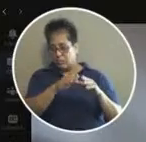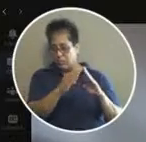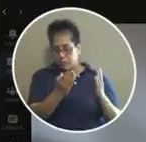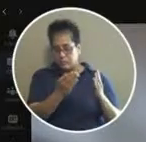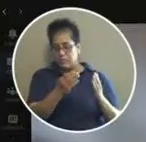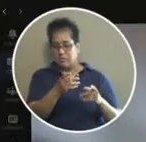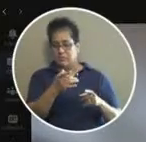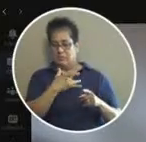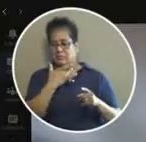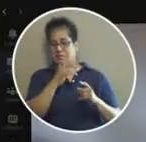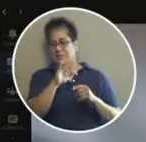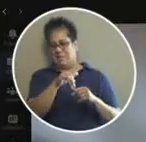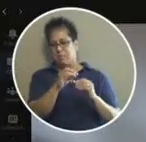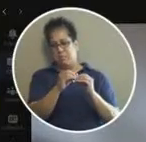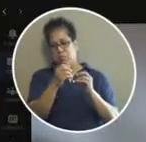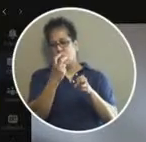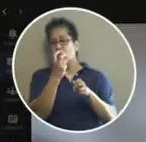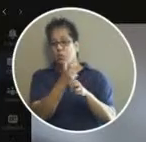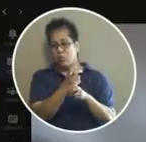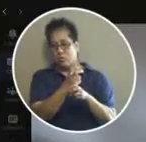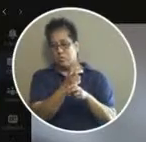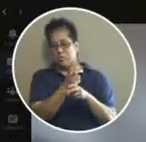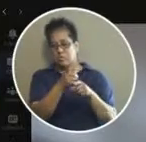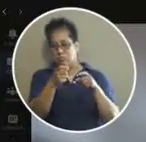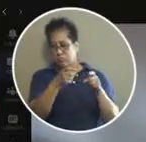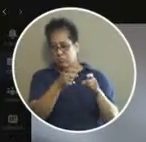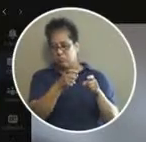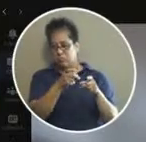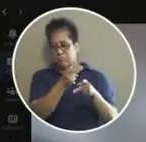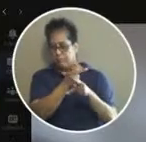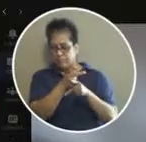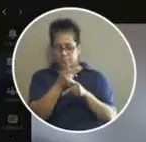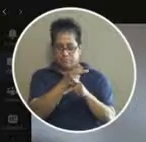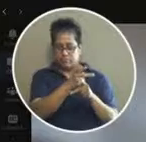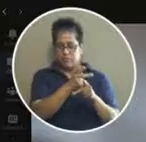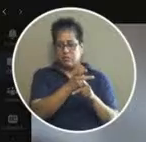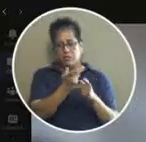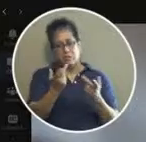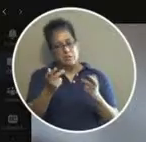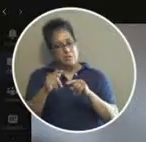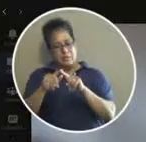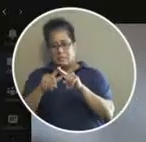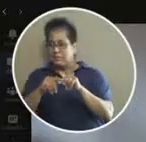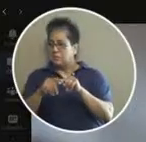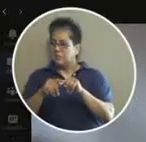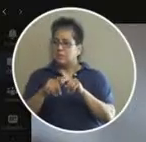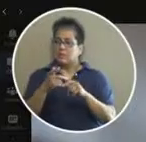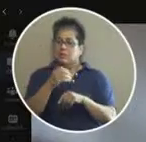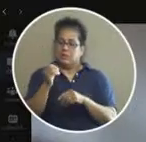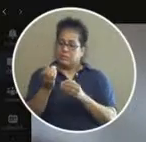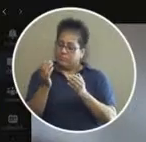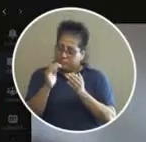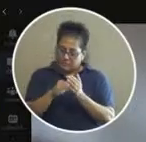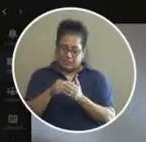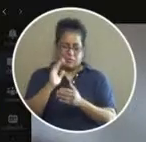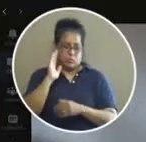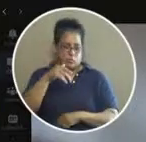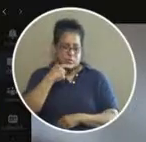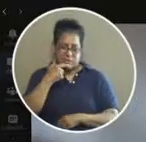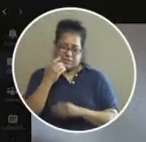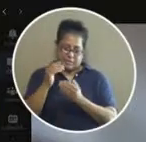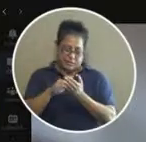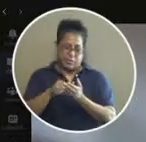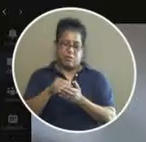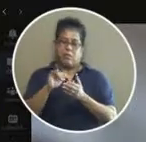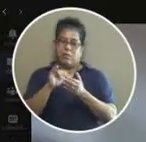they felt that was harder to maintain. So just depending, and I said, and I'll reinforce and reiterate again and